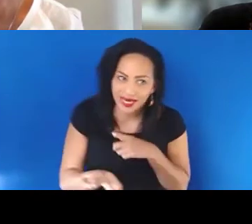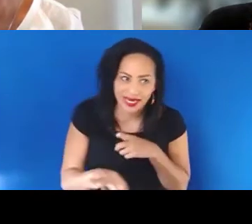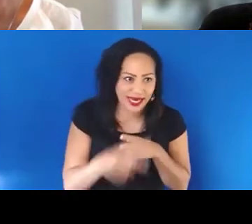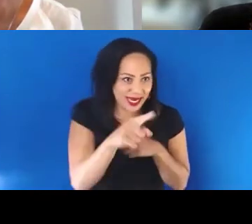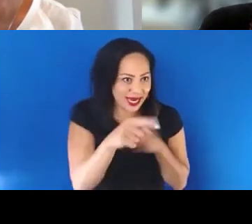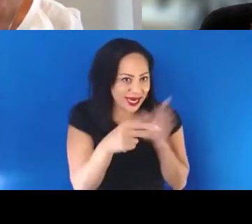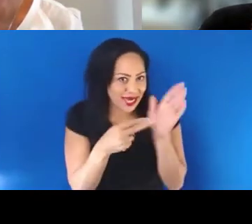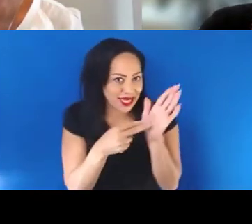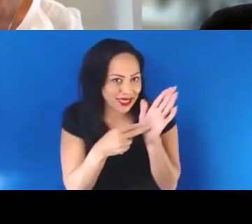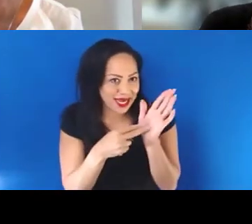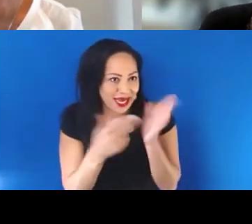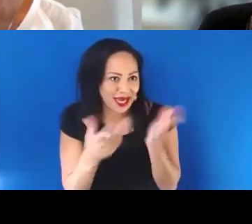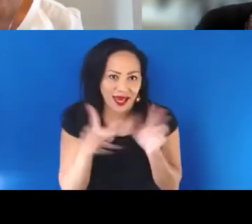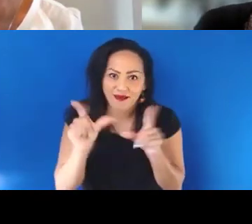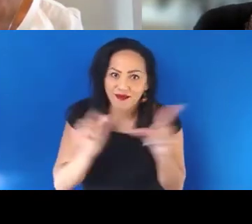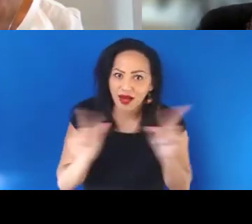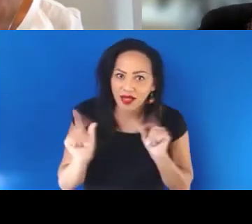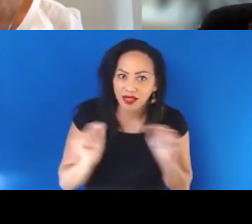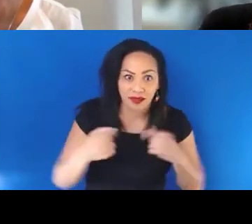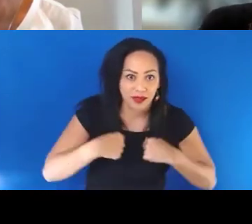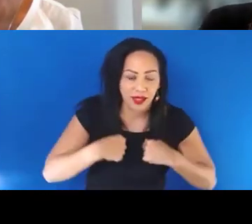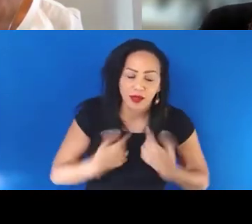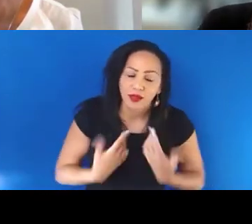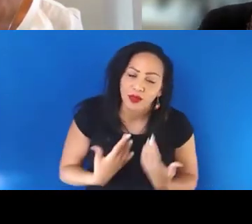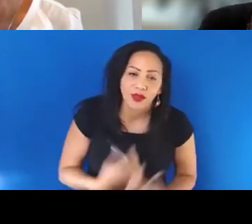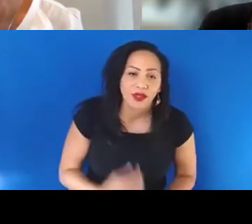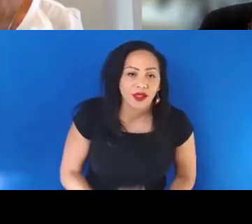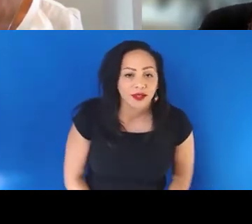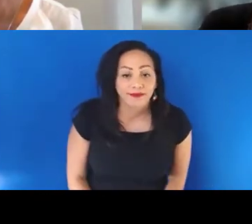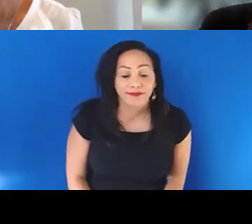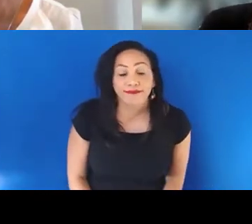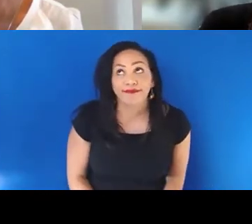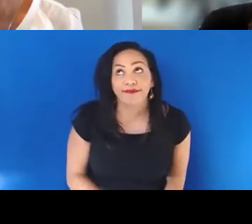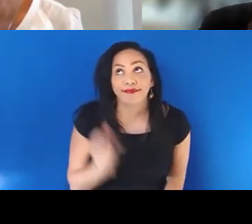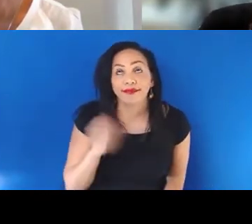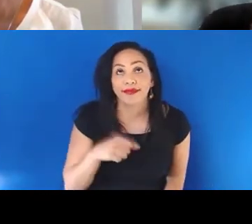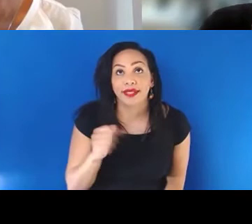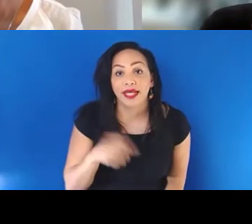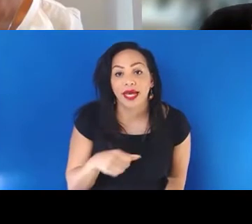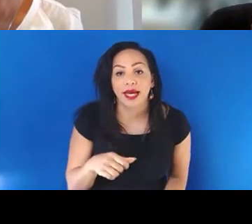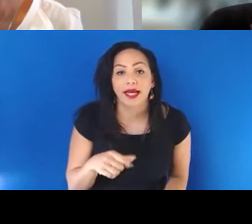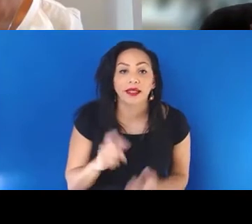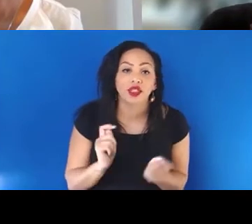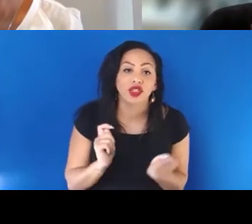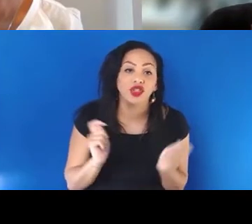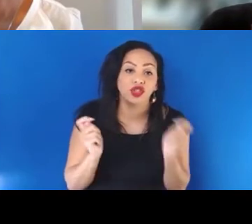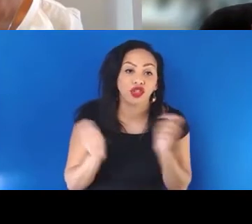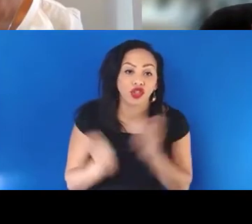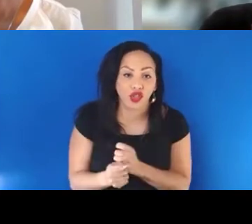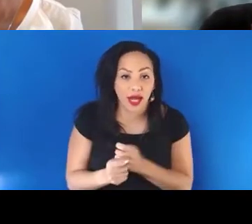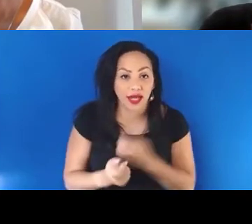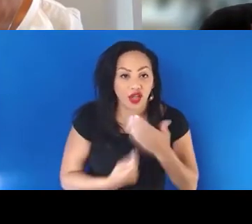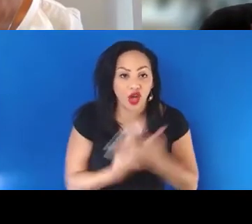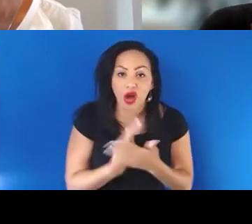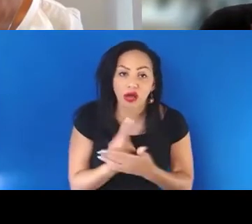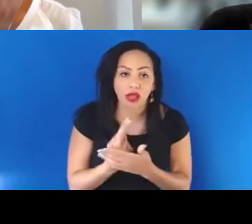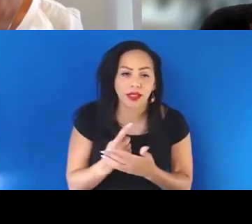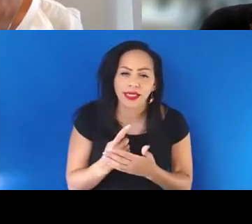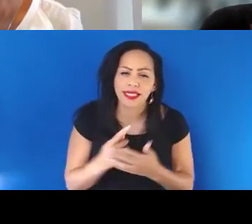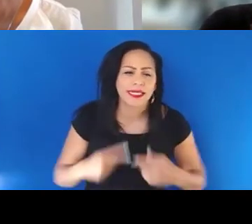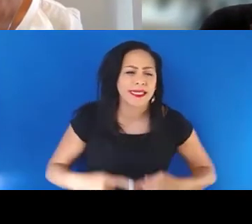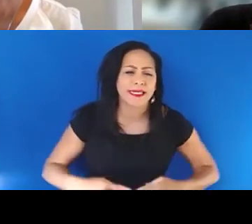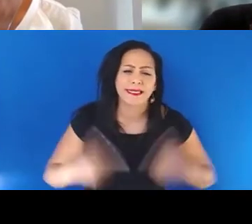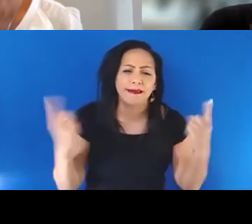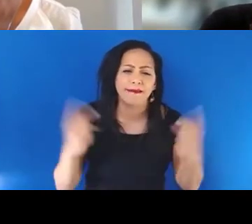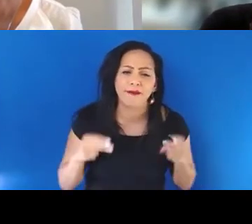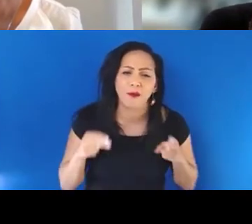for inviting me. Yes, indeed, change occurs in a very, very different way at the UN.